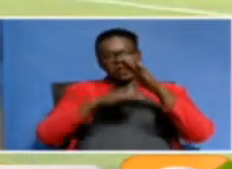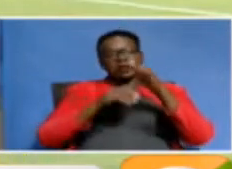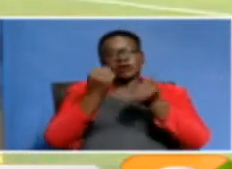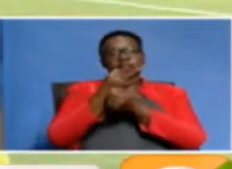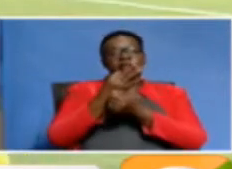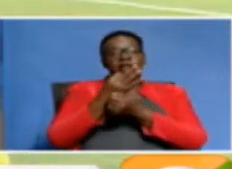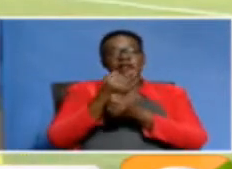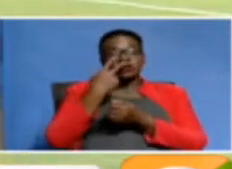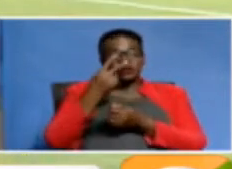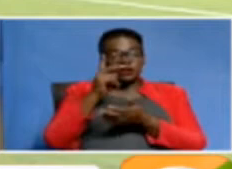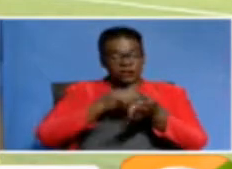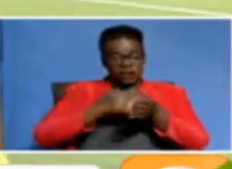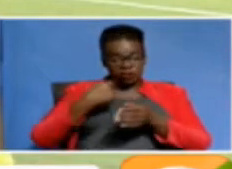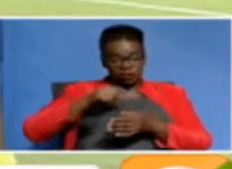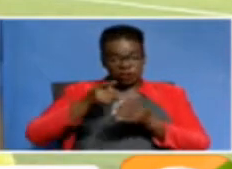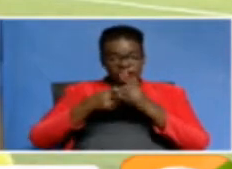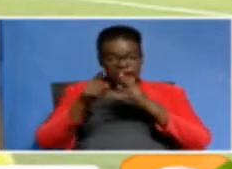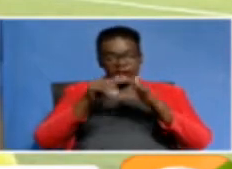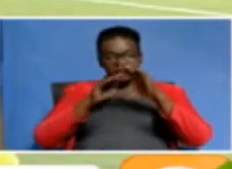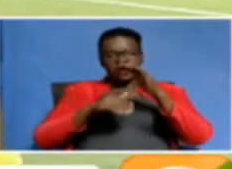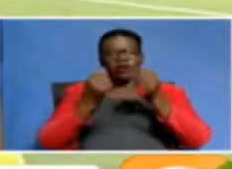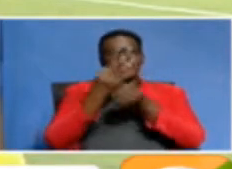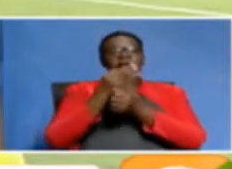sisi tukianza, tukianza tuku under 13.